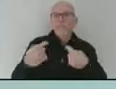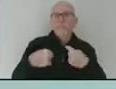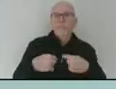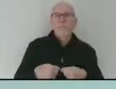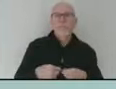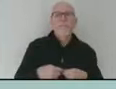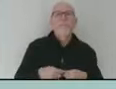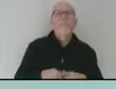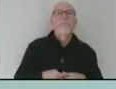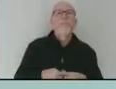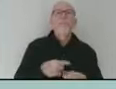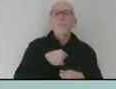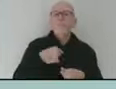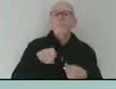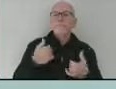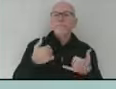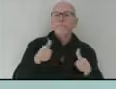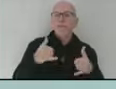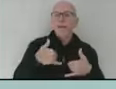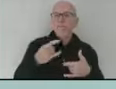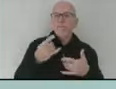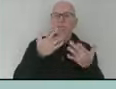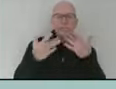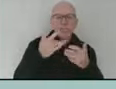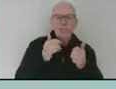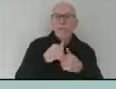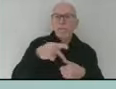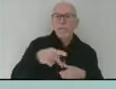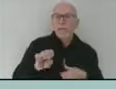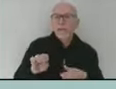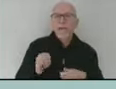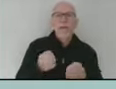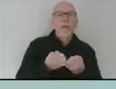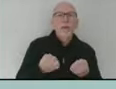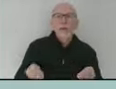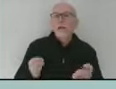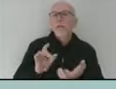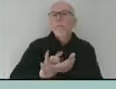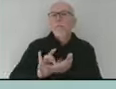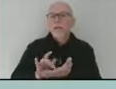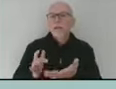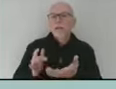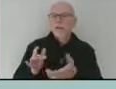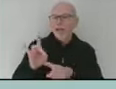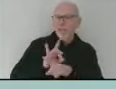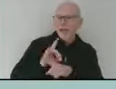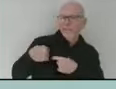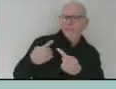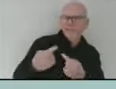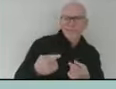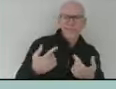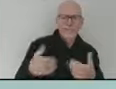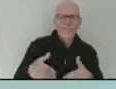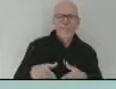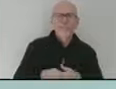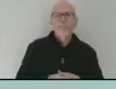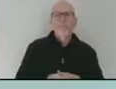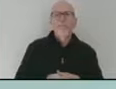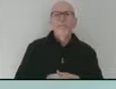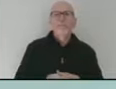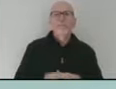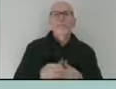shortages continuing in PPE, equipment, and medications 8 months into this pandemic. With increased